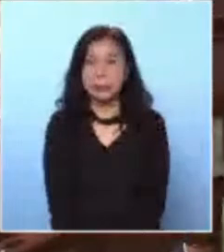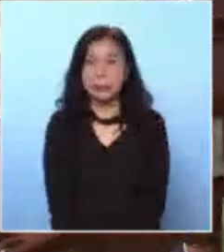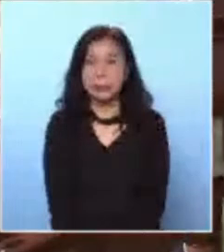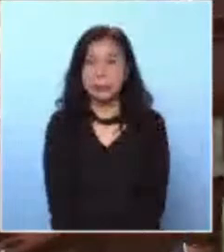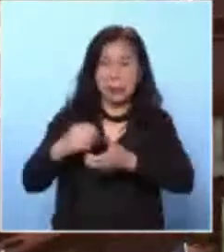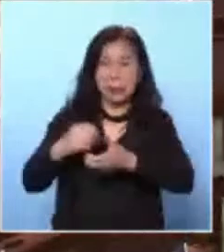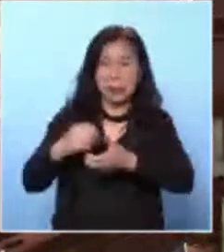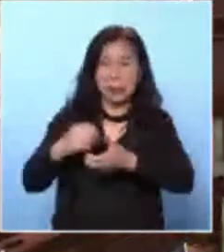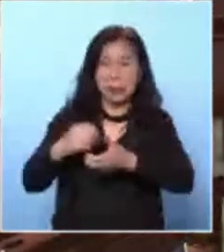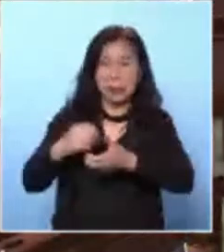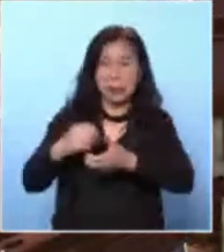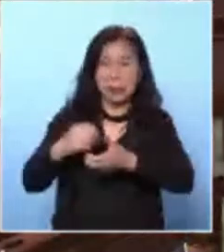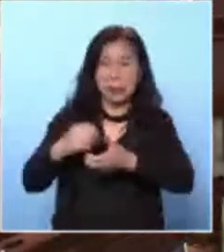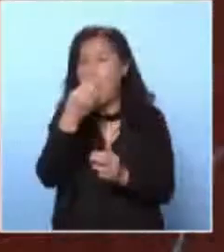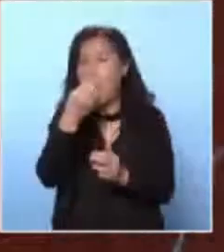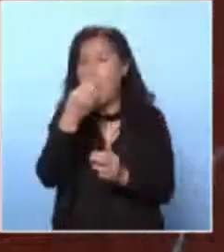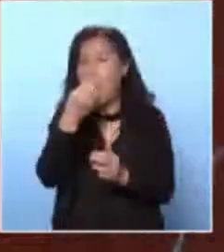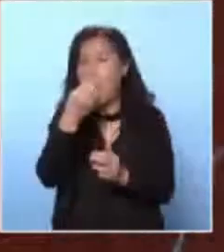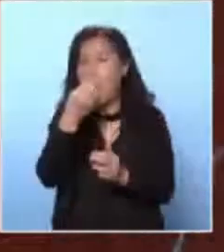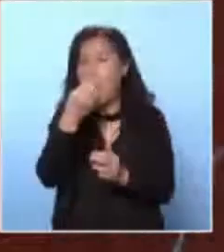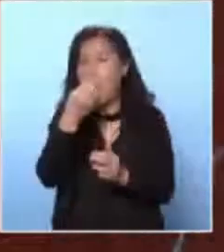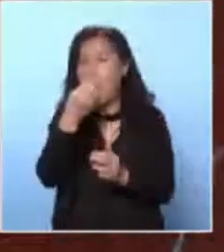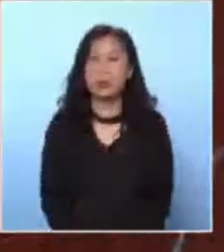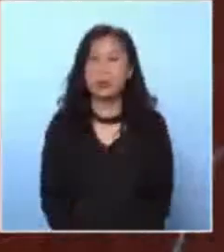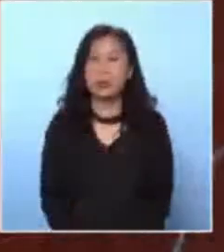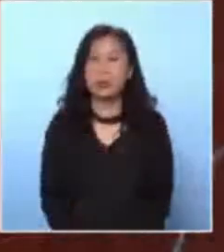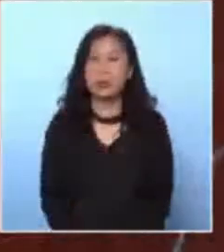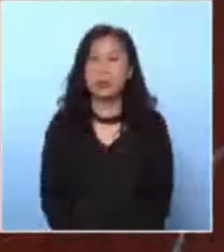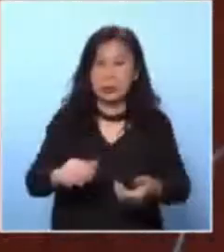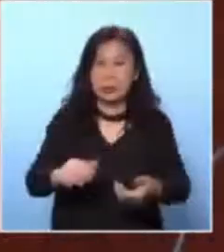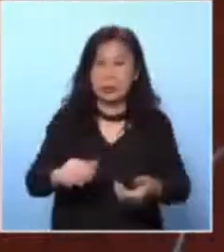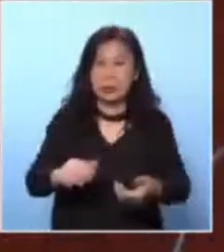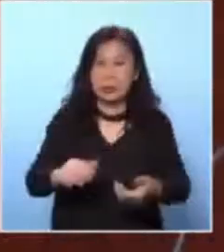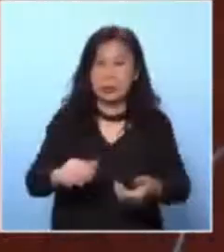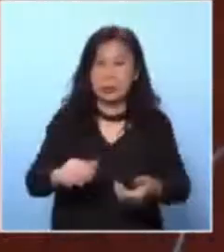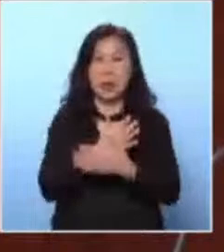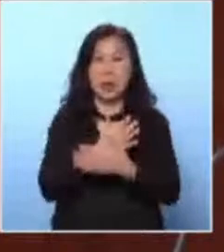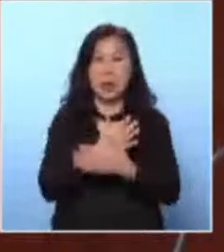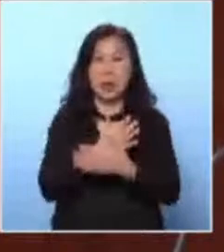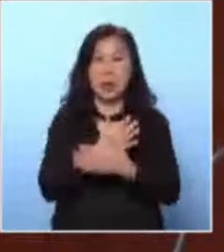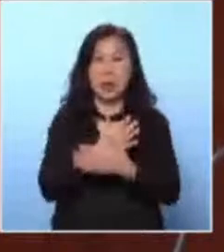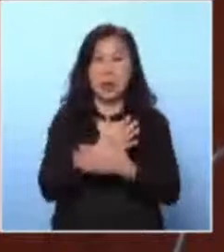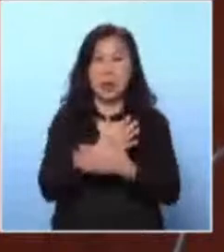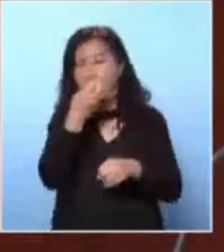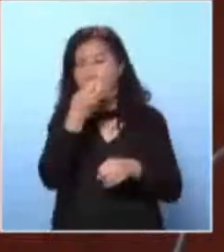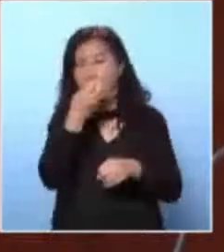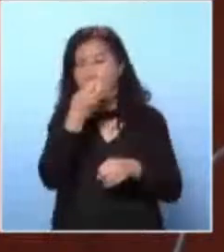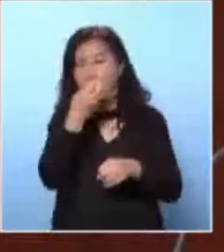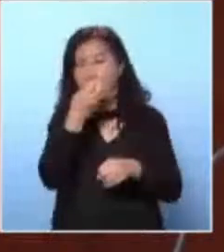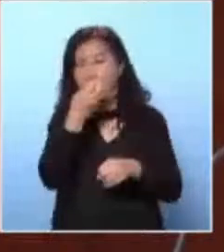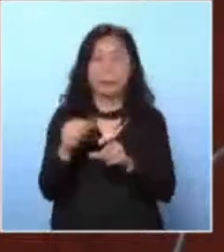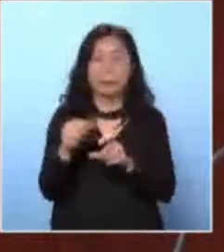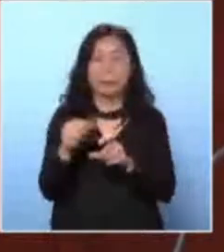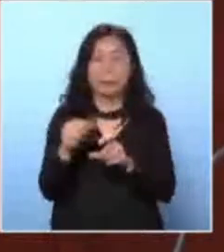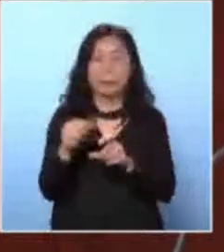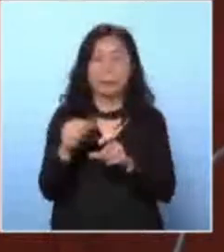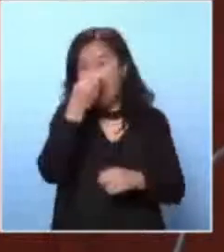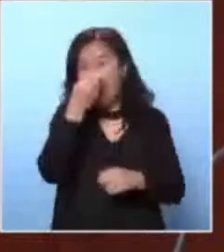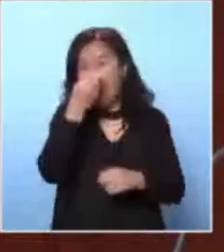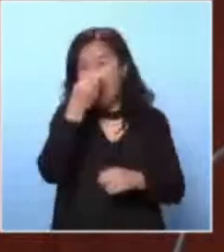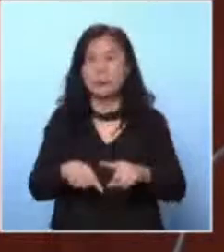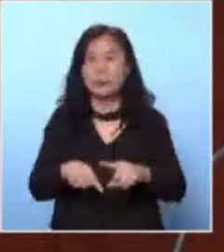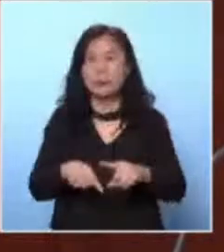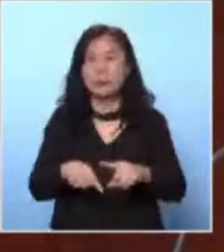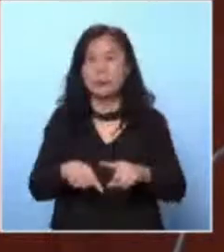of sports venues and washrooms. The Deputy Chief Secretary for Administration will be in charge of coordinating these efforts.